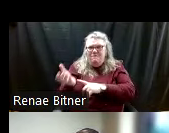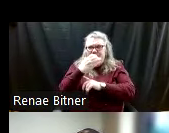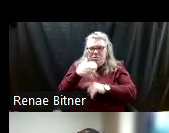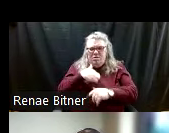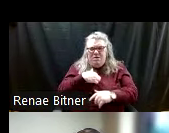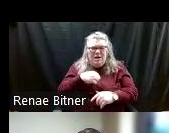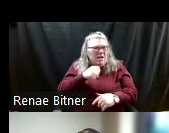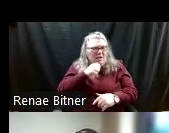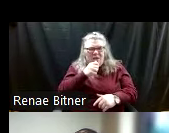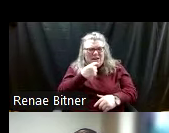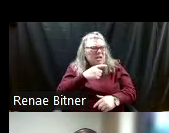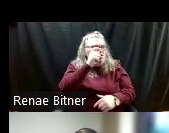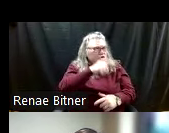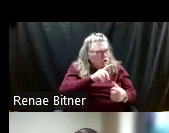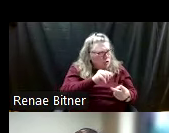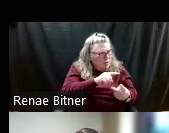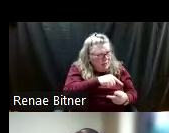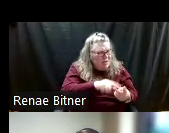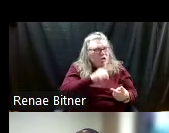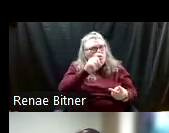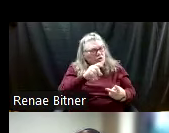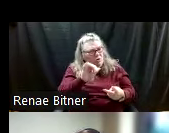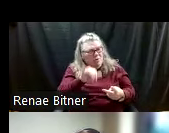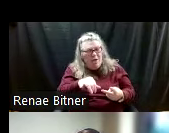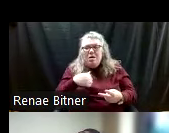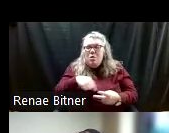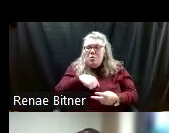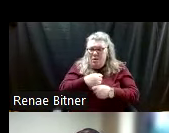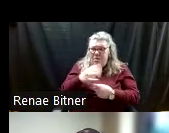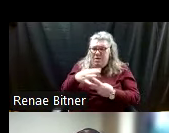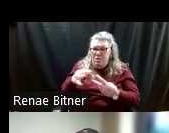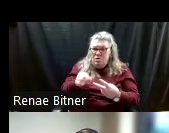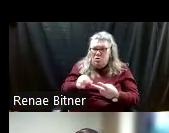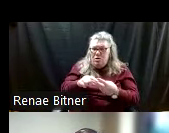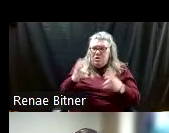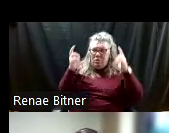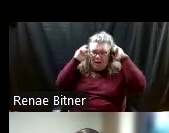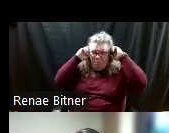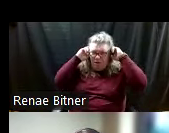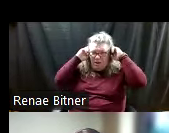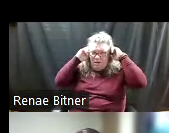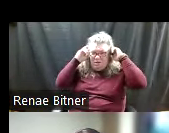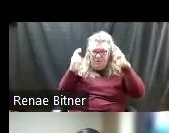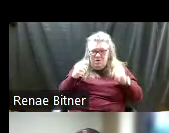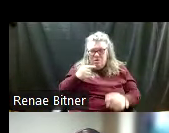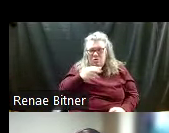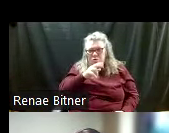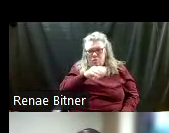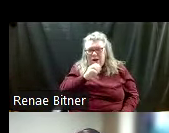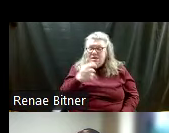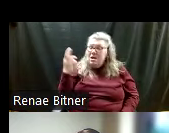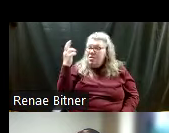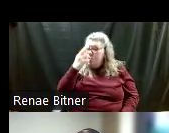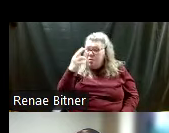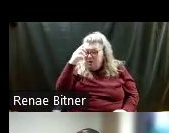you should have this, you should have that. We did make the choice to implant Grace. And the reason for that is that